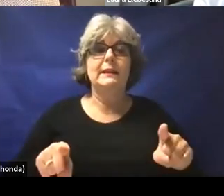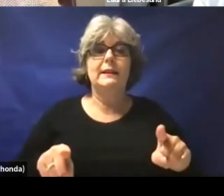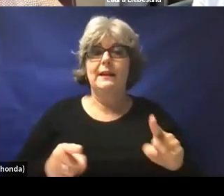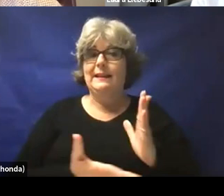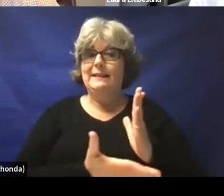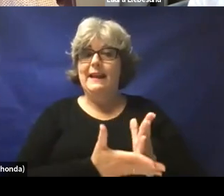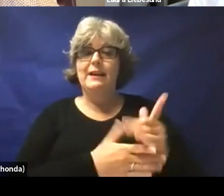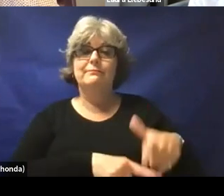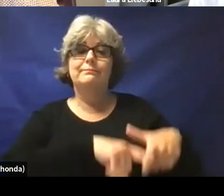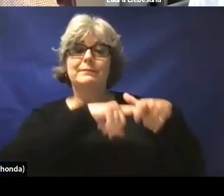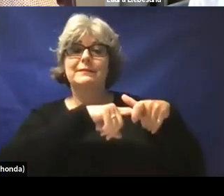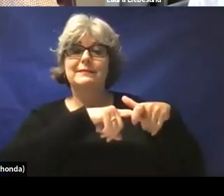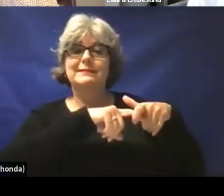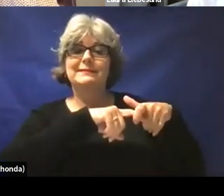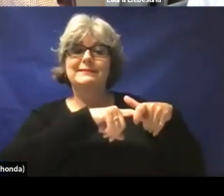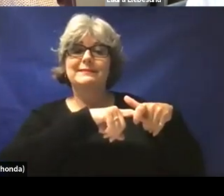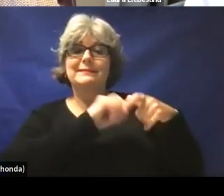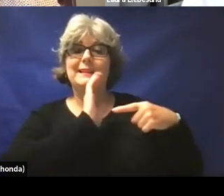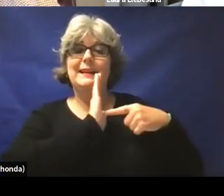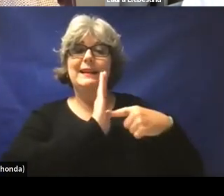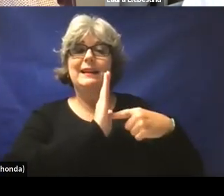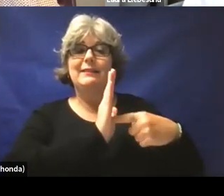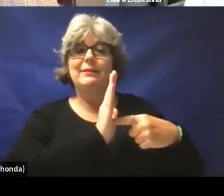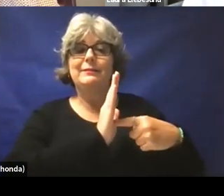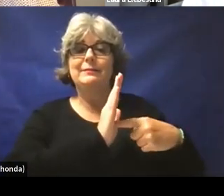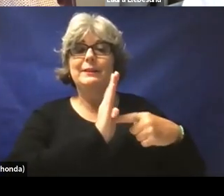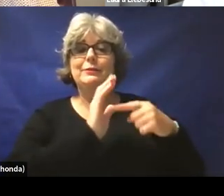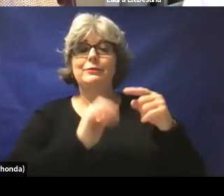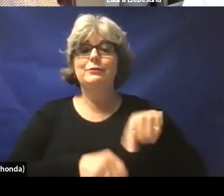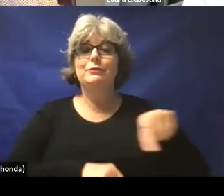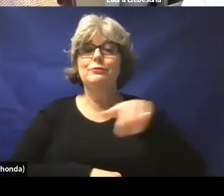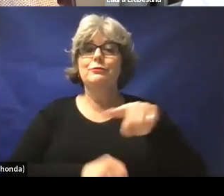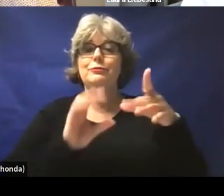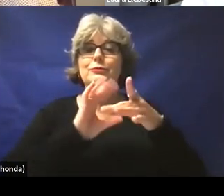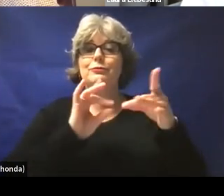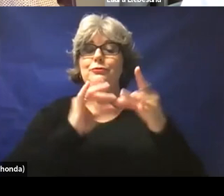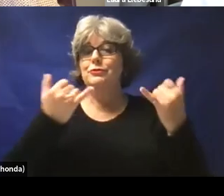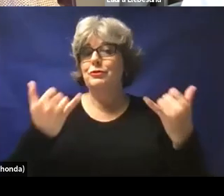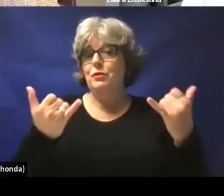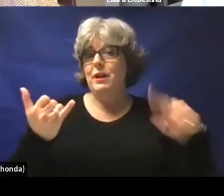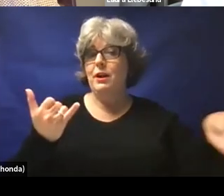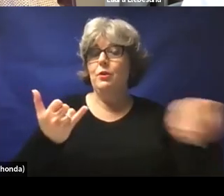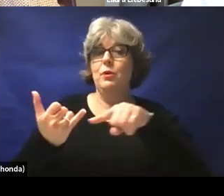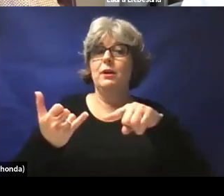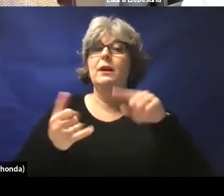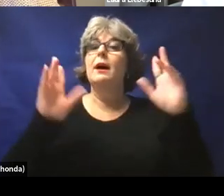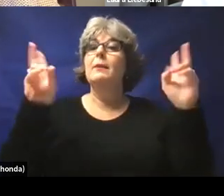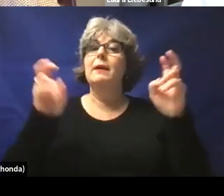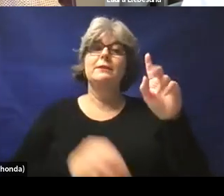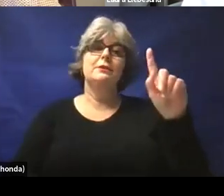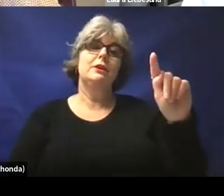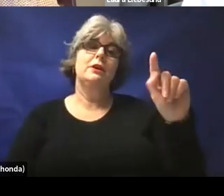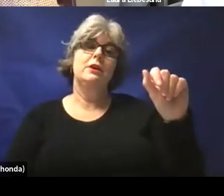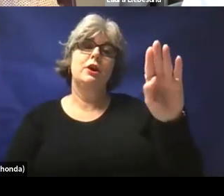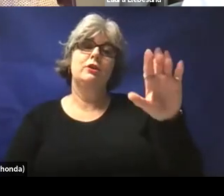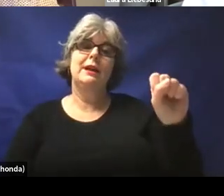stop now and play our first clip from Dwayne Sylvester, telling a little bit about when he was at Tales of the Cocktail a